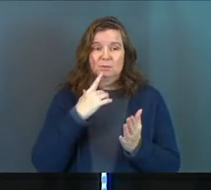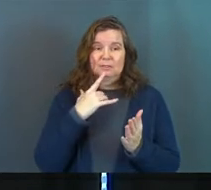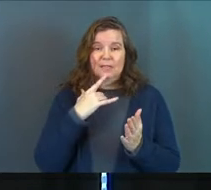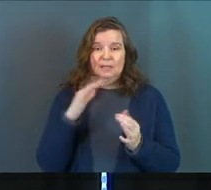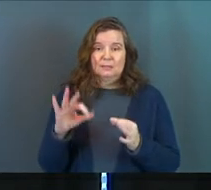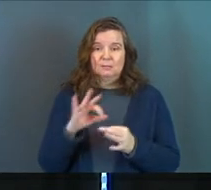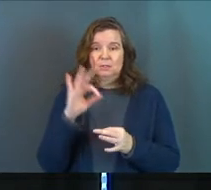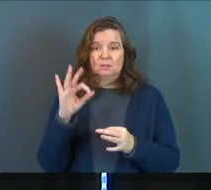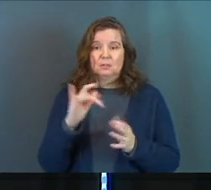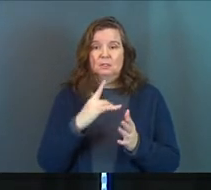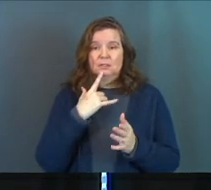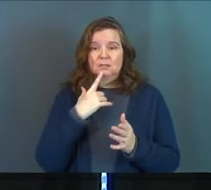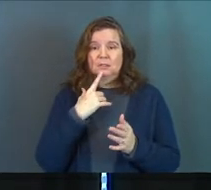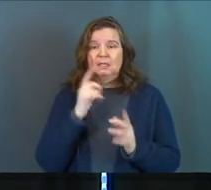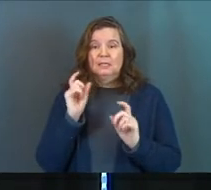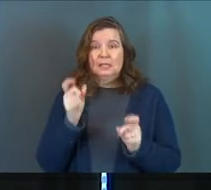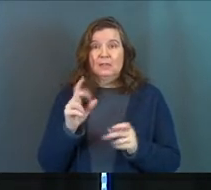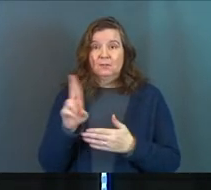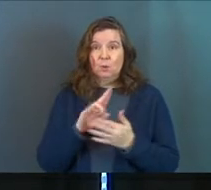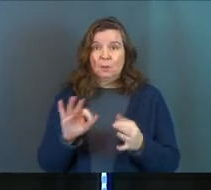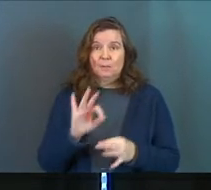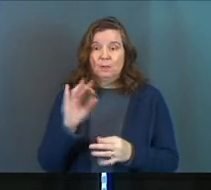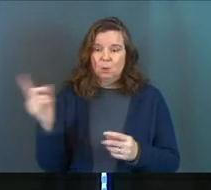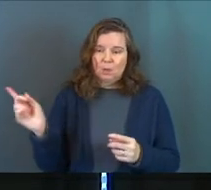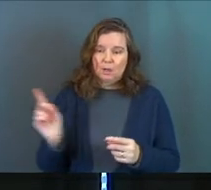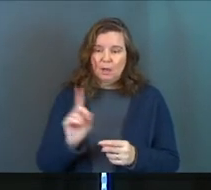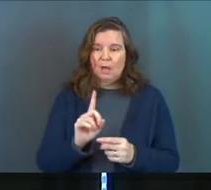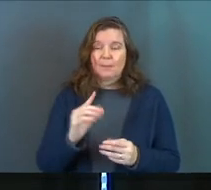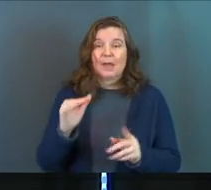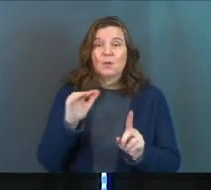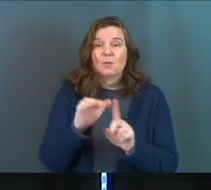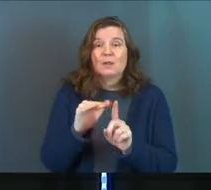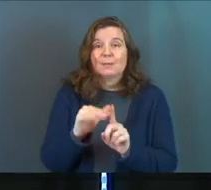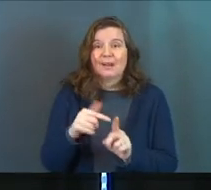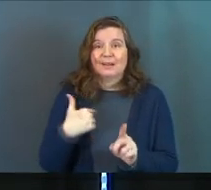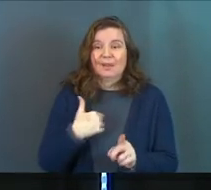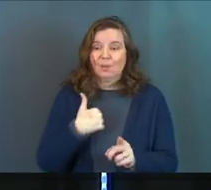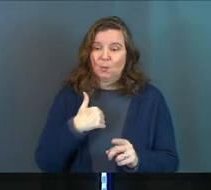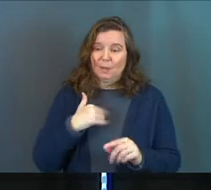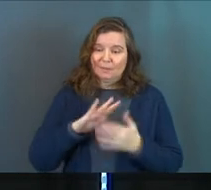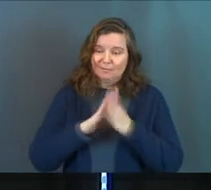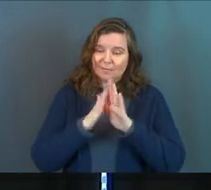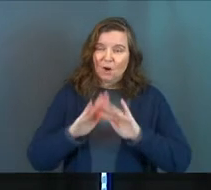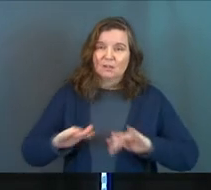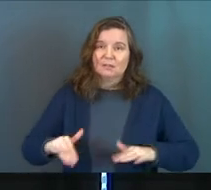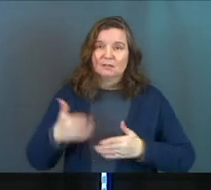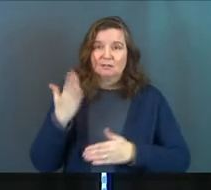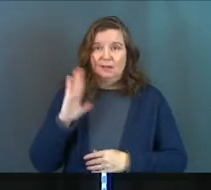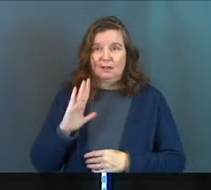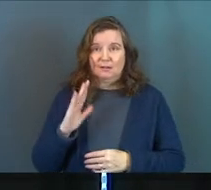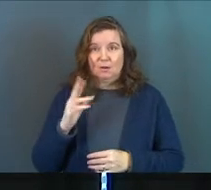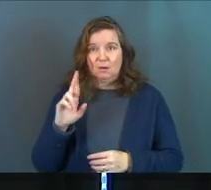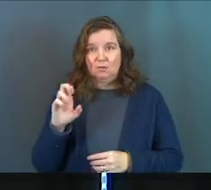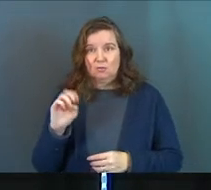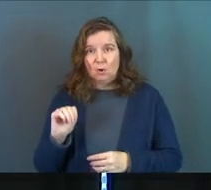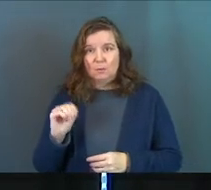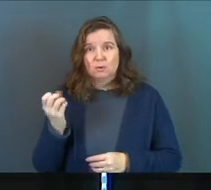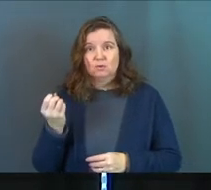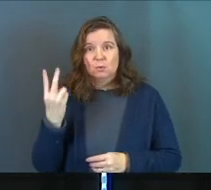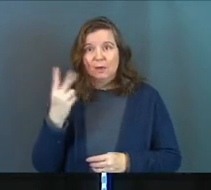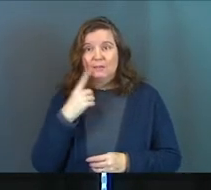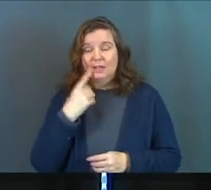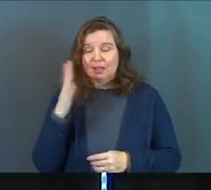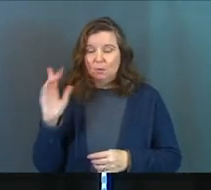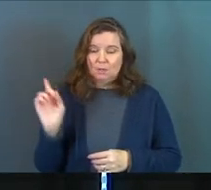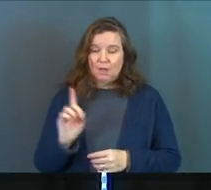that. Scripture says that he'll give us the Holy Spirit who will come and remind us that we are the children of God. Romans 12 says that God